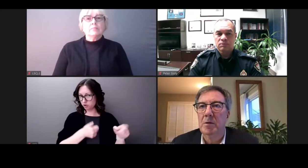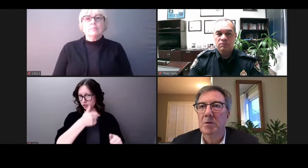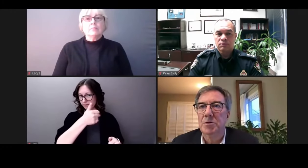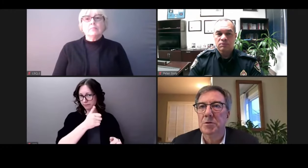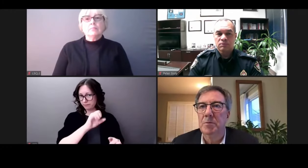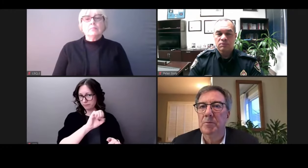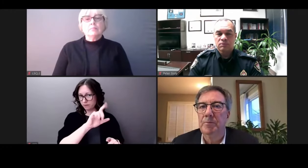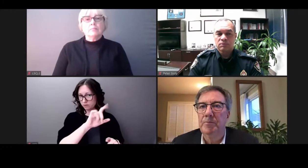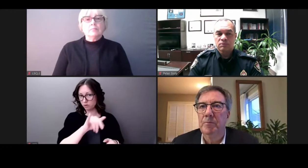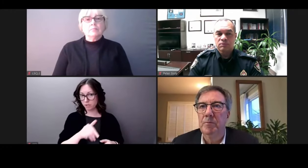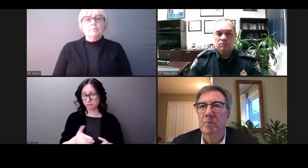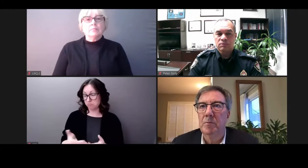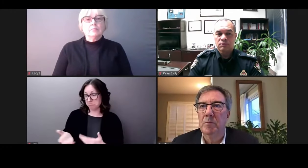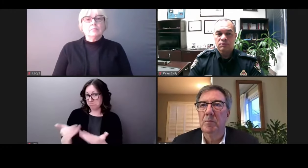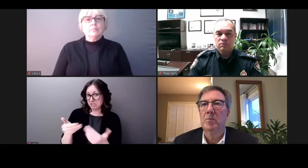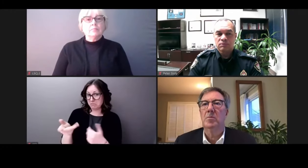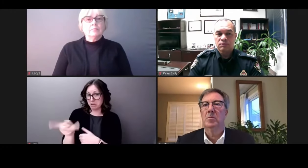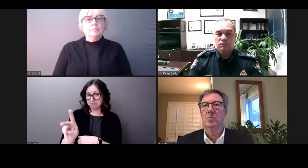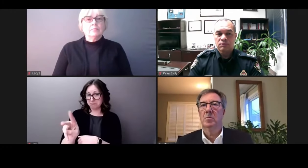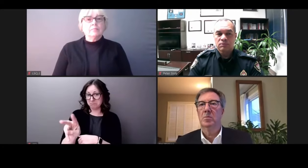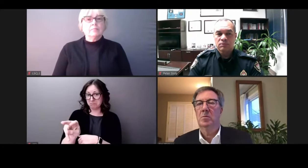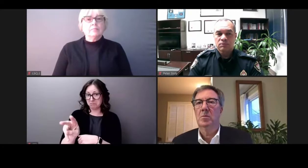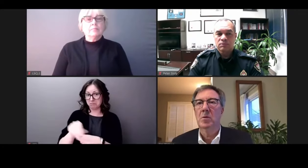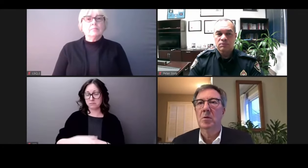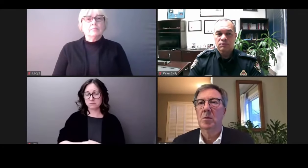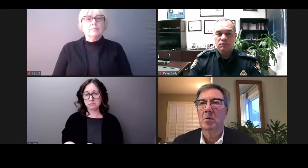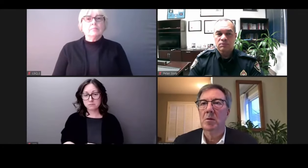Whoever wants to answer.